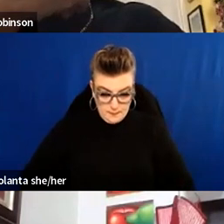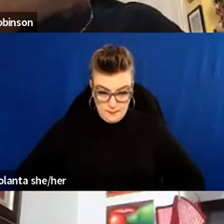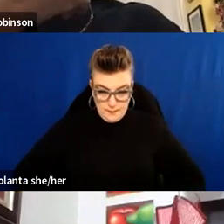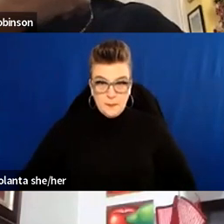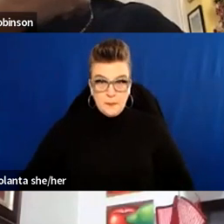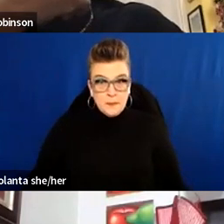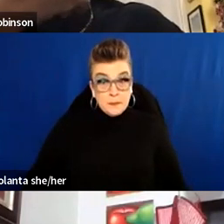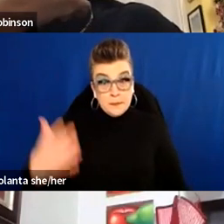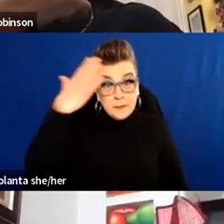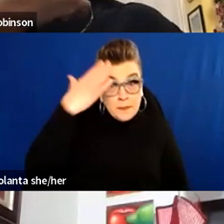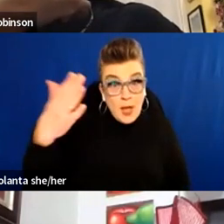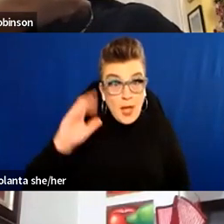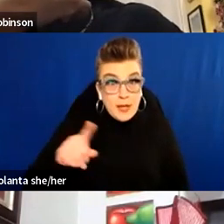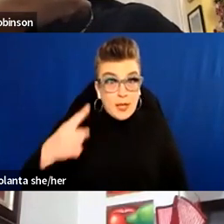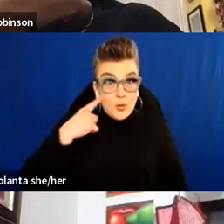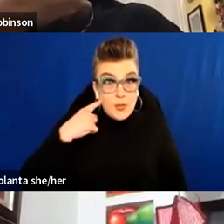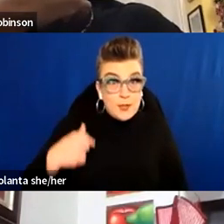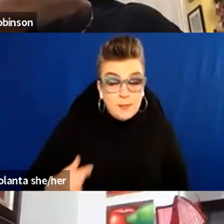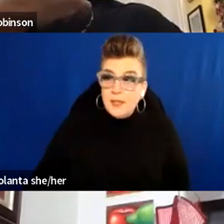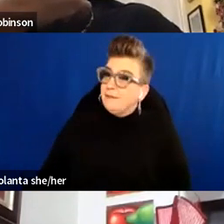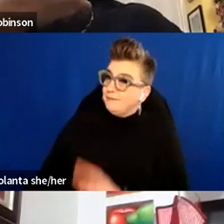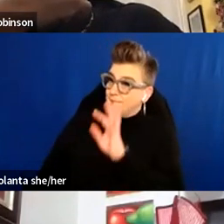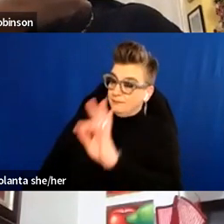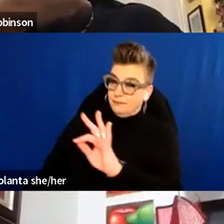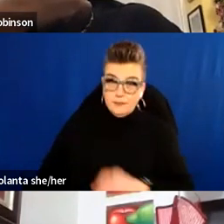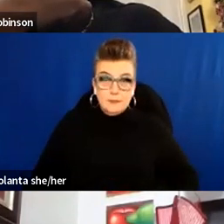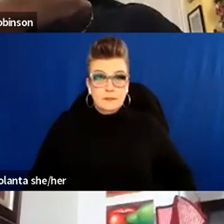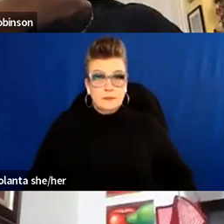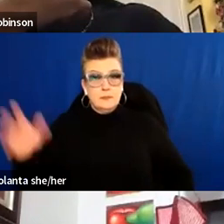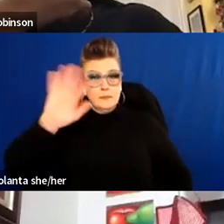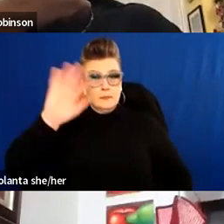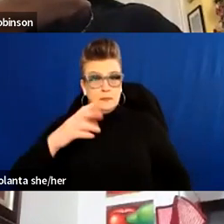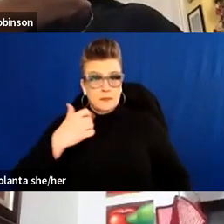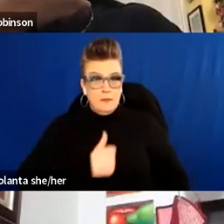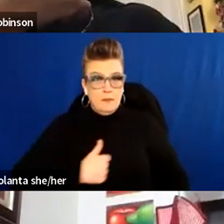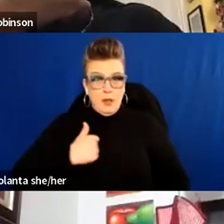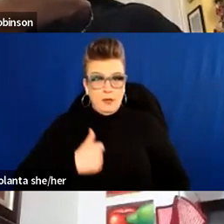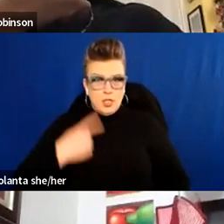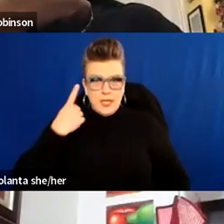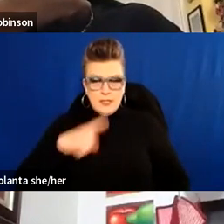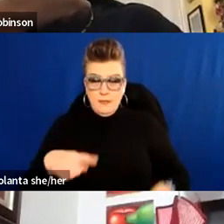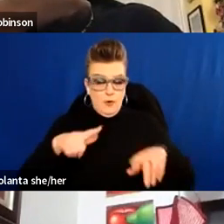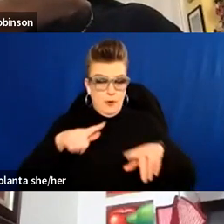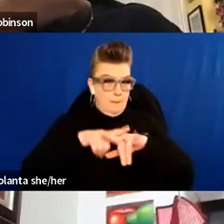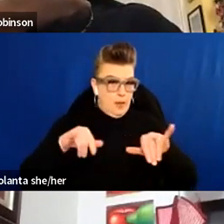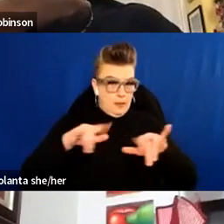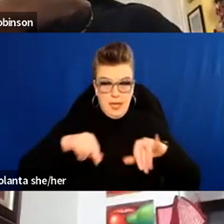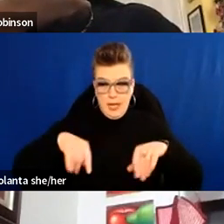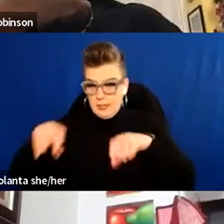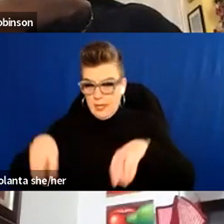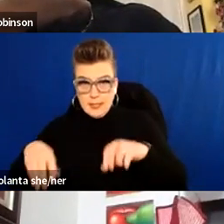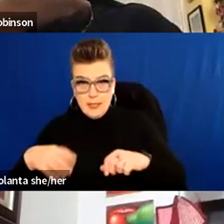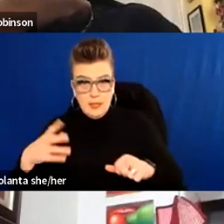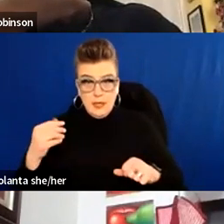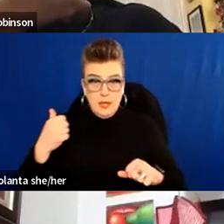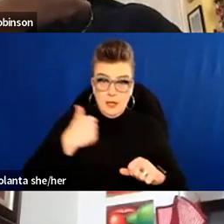hi can you hear me yes we can hi i apologize for the multitasking here um i and i apologize at three hours and